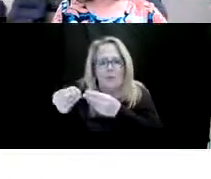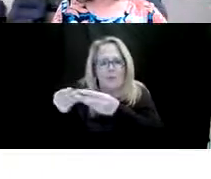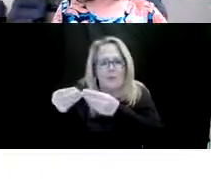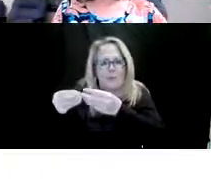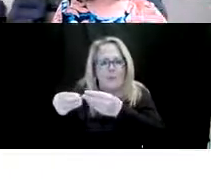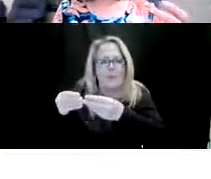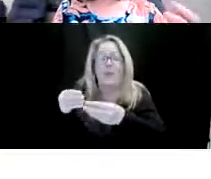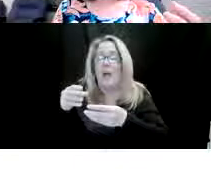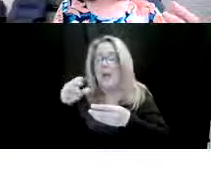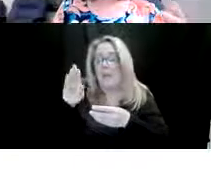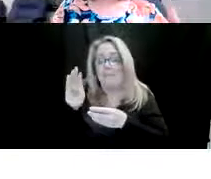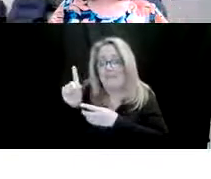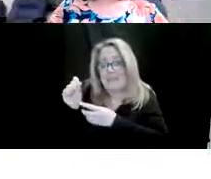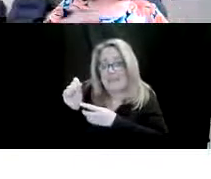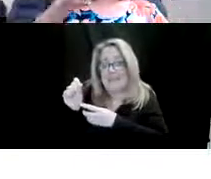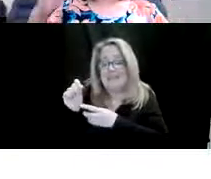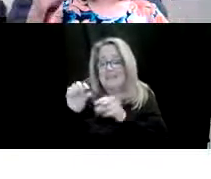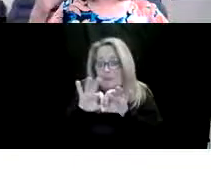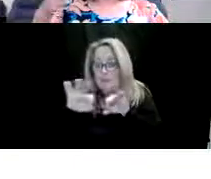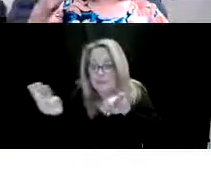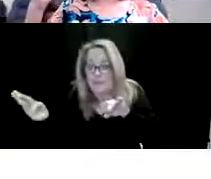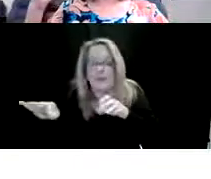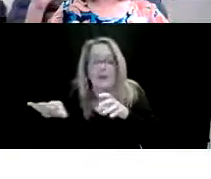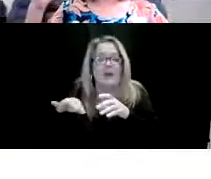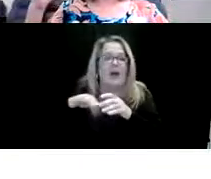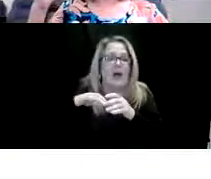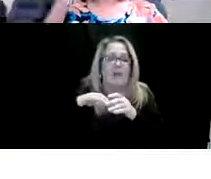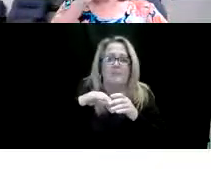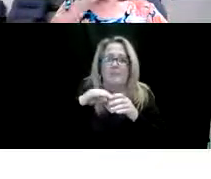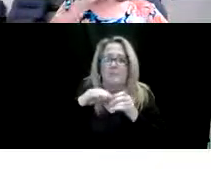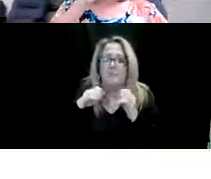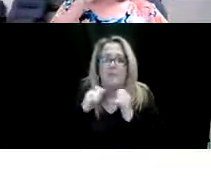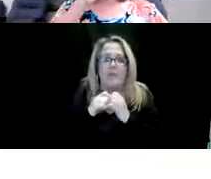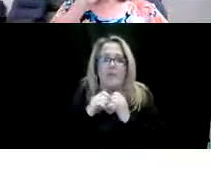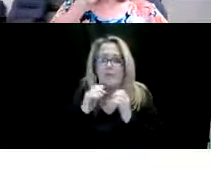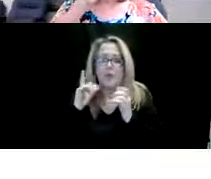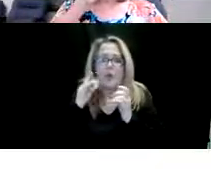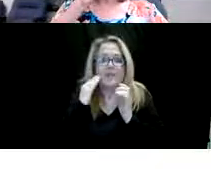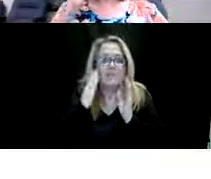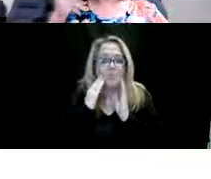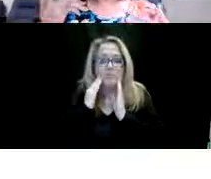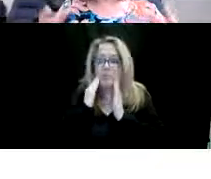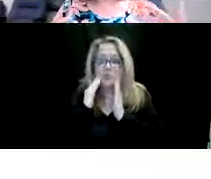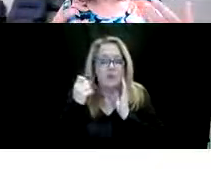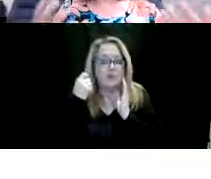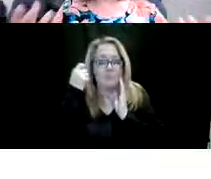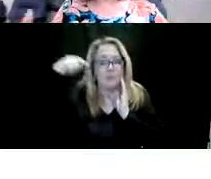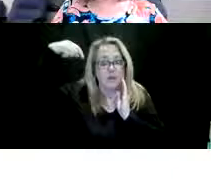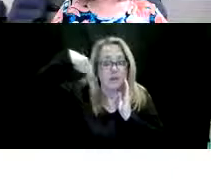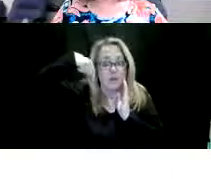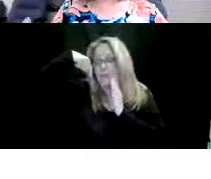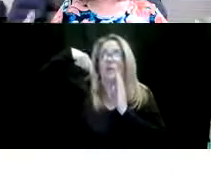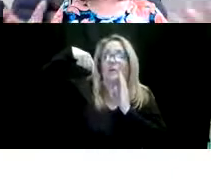of beads, things like that, that with a very little hit or touch or a turn of the head, you can actually get